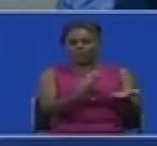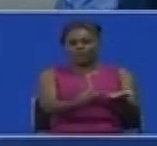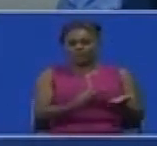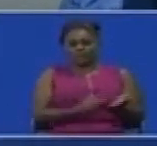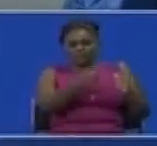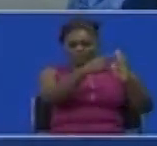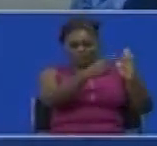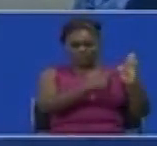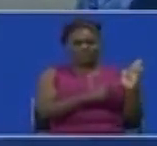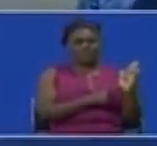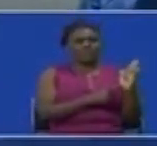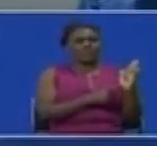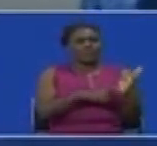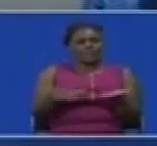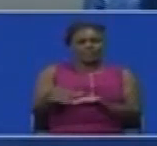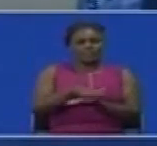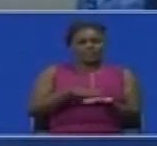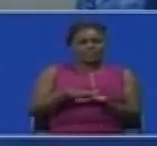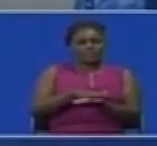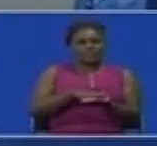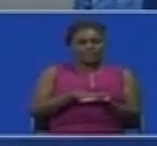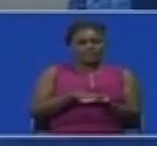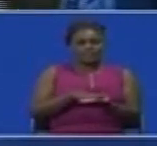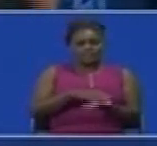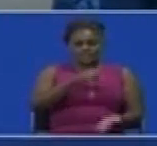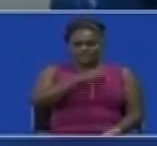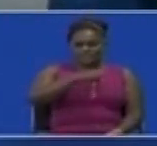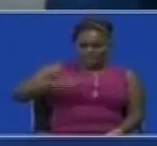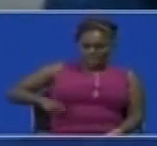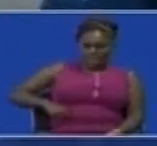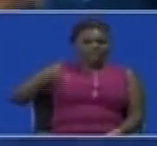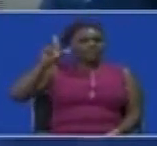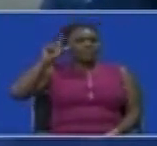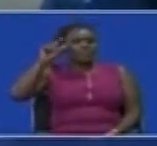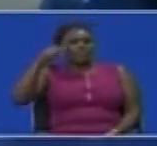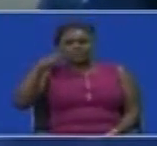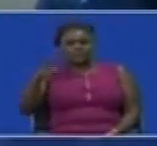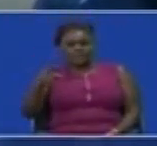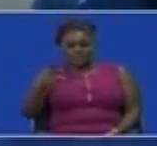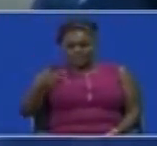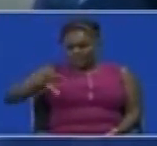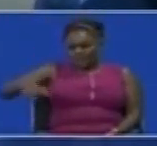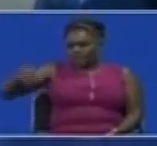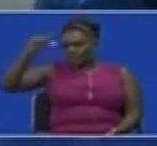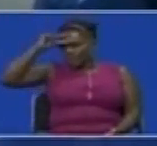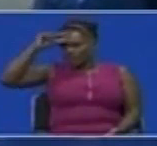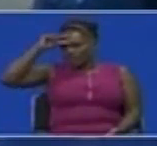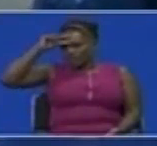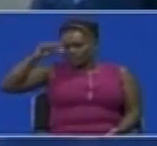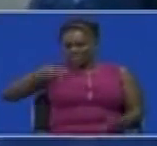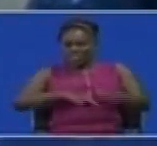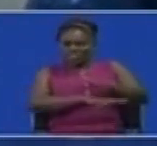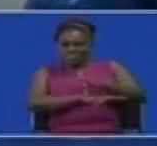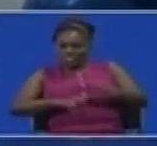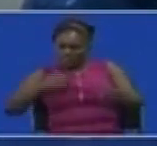here and there. Basically, the Senate of Mombasa claims that the county government of Mombasa has defrauded residents